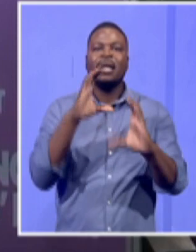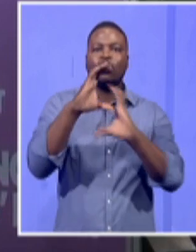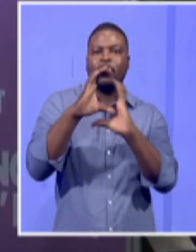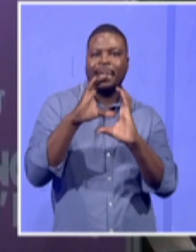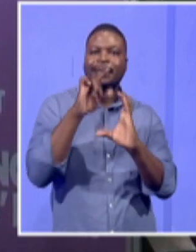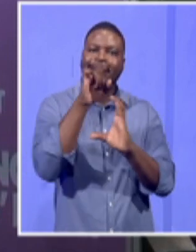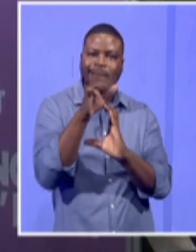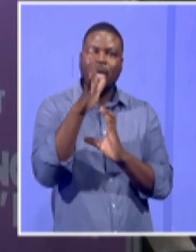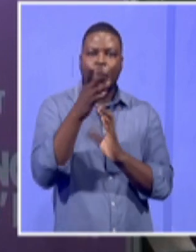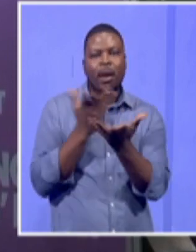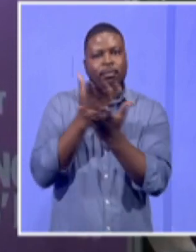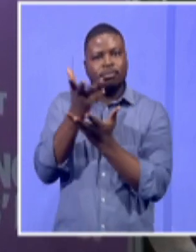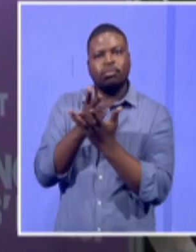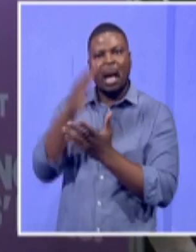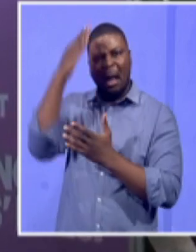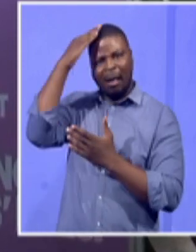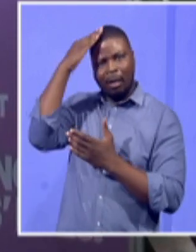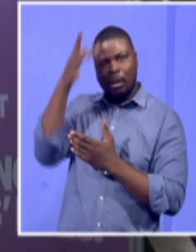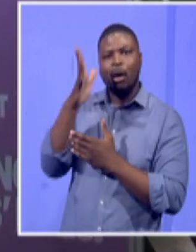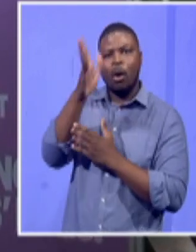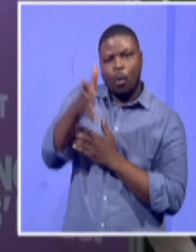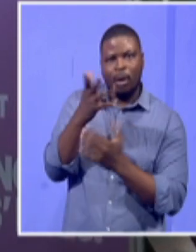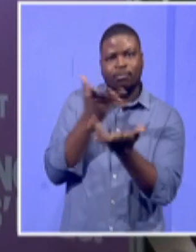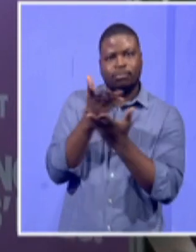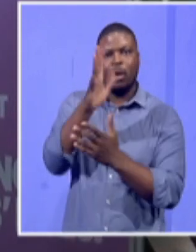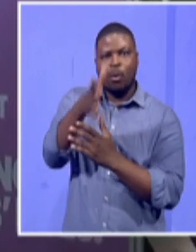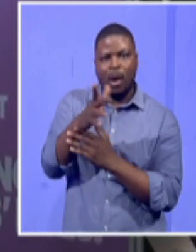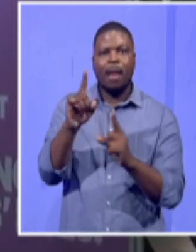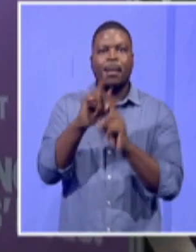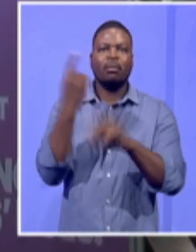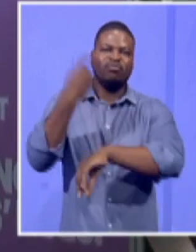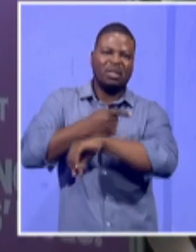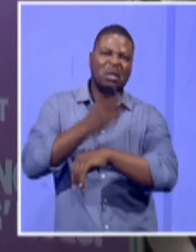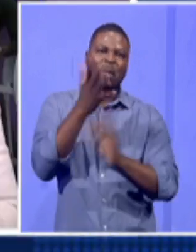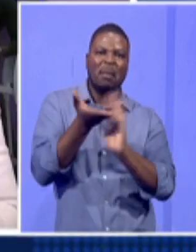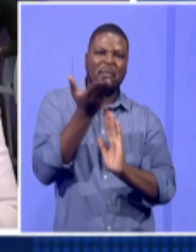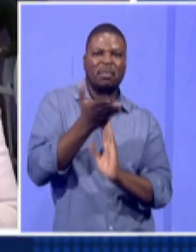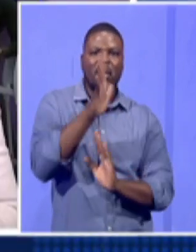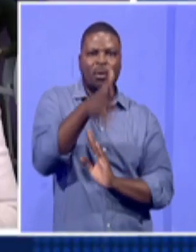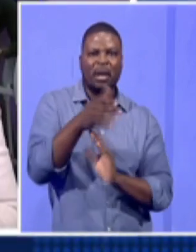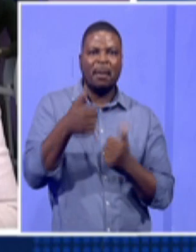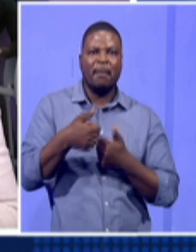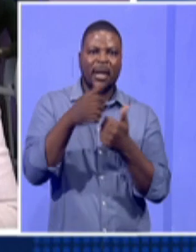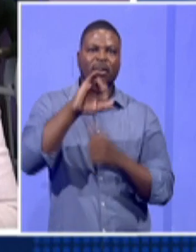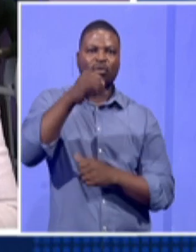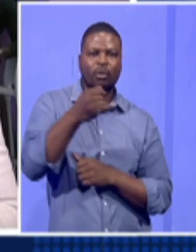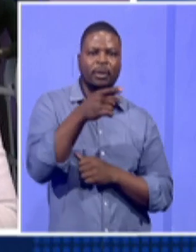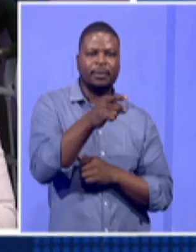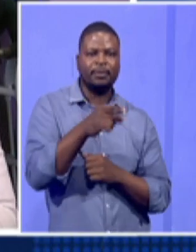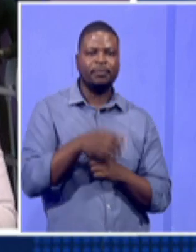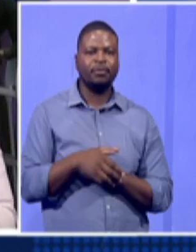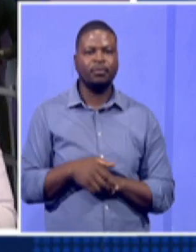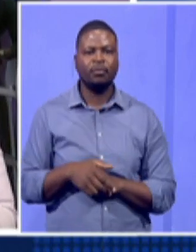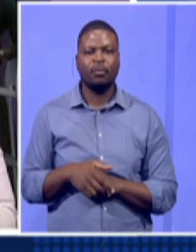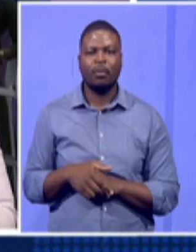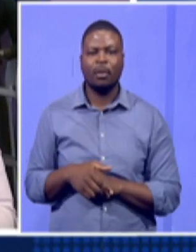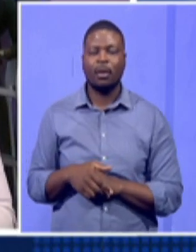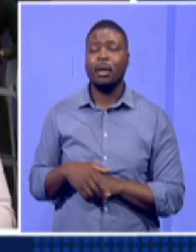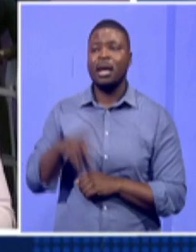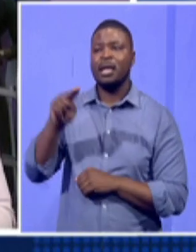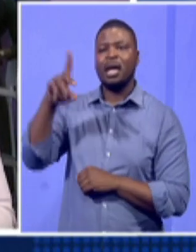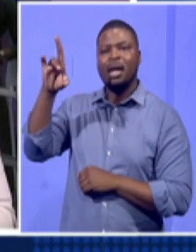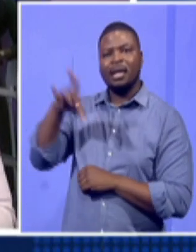those to you throughout the next 2 days. And Mxolisi, back to you. So Naledi, just before we let you go, talk to us about some of the